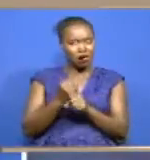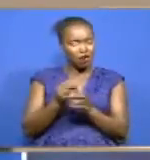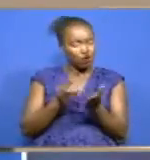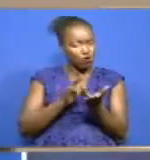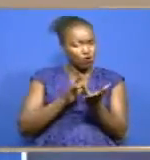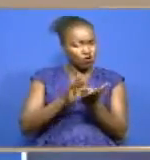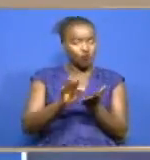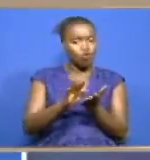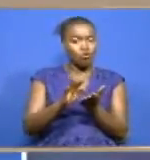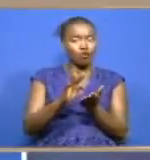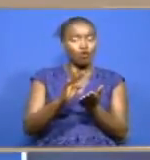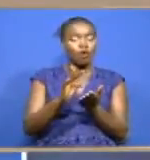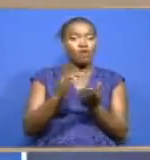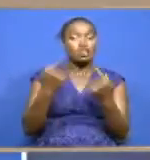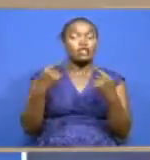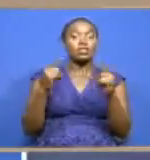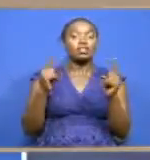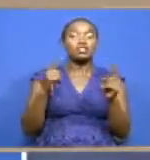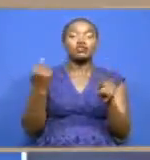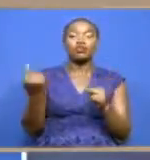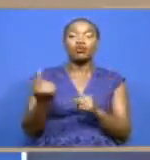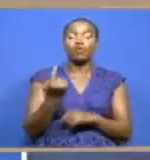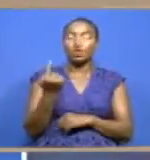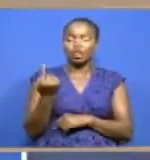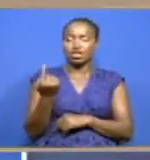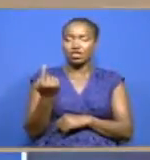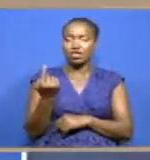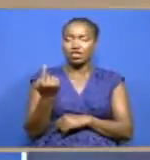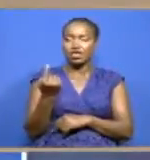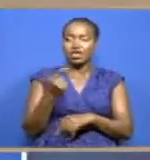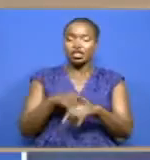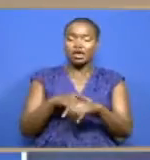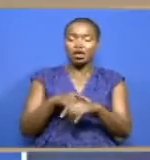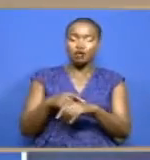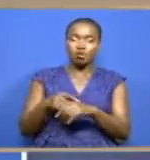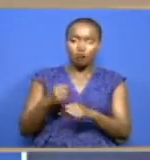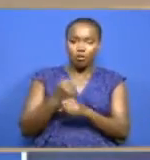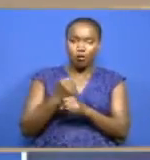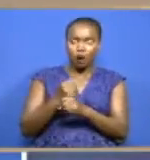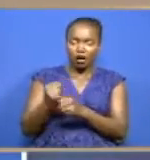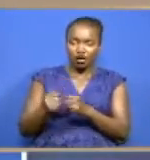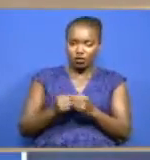only be done if we work together to